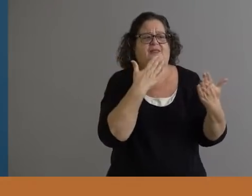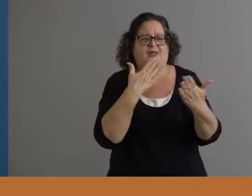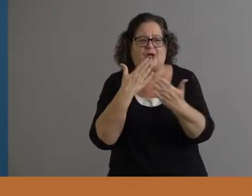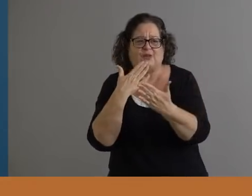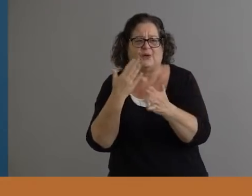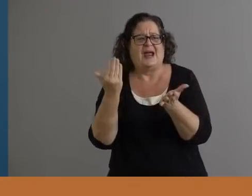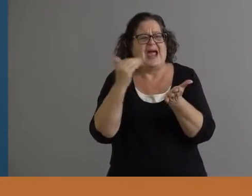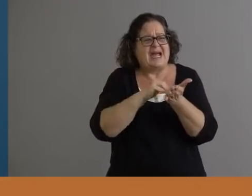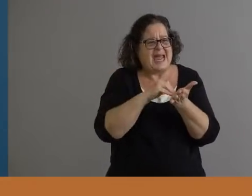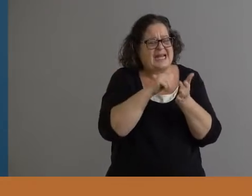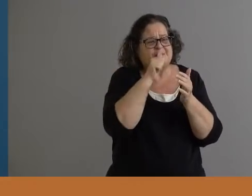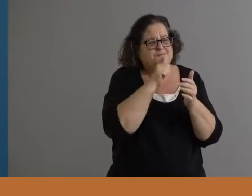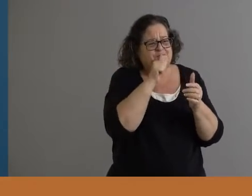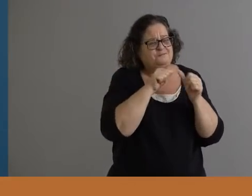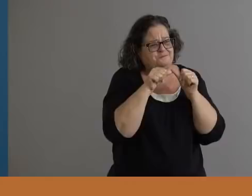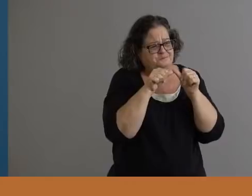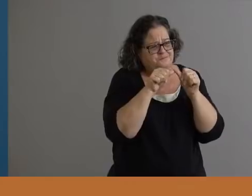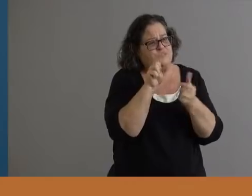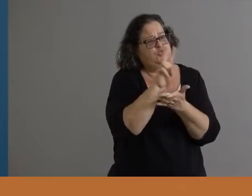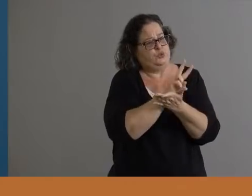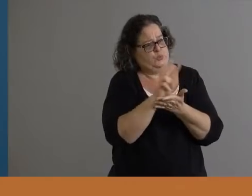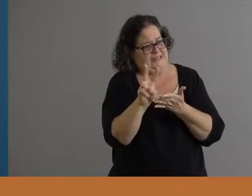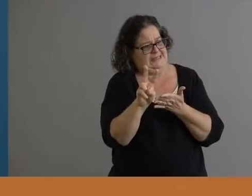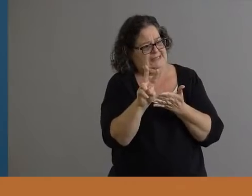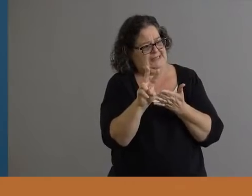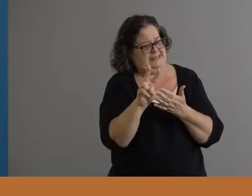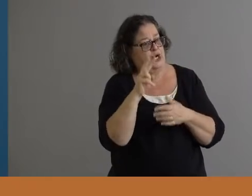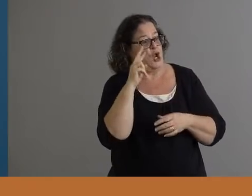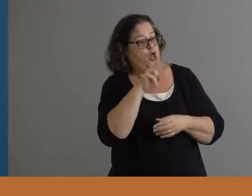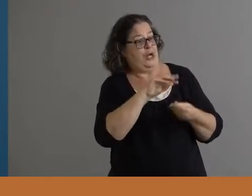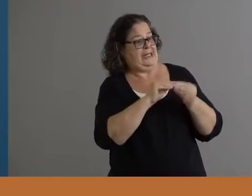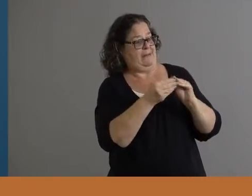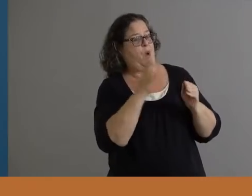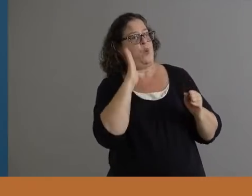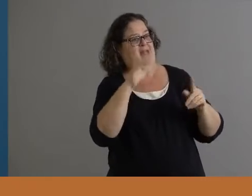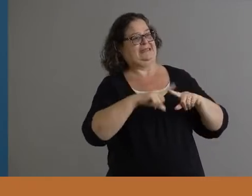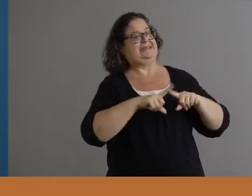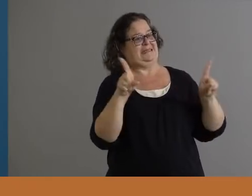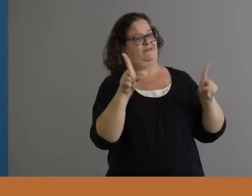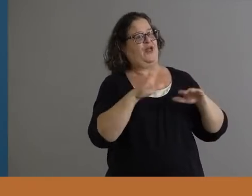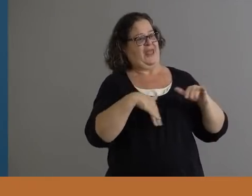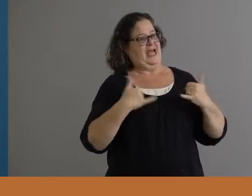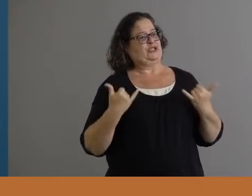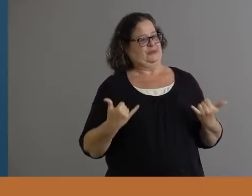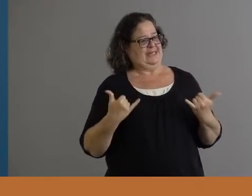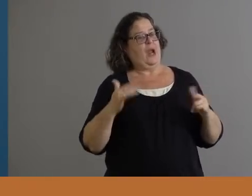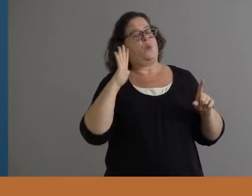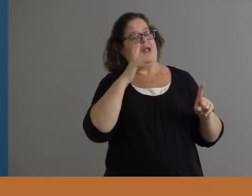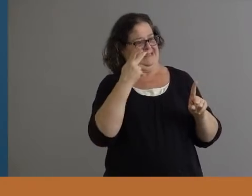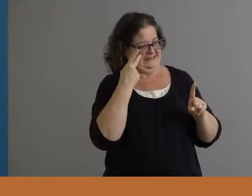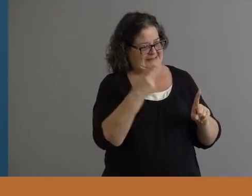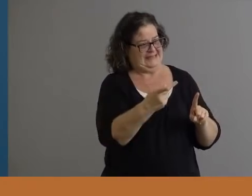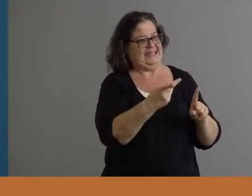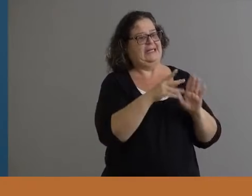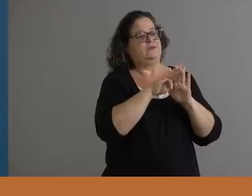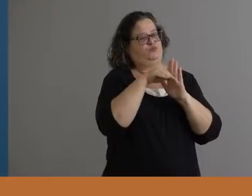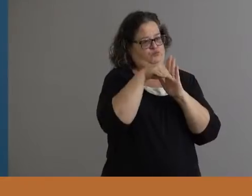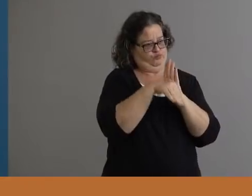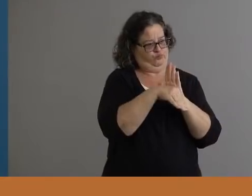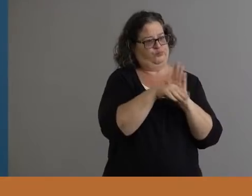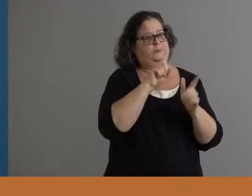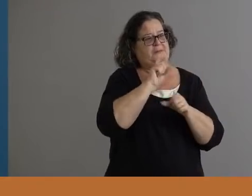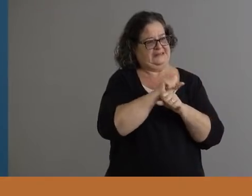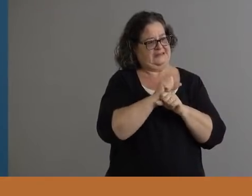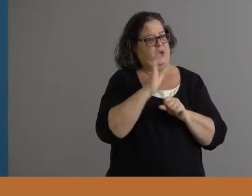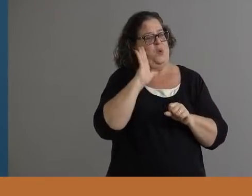much different position than we are today and actually seeing a decrease in the spread of this virus. In